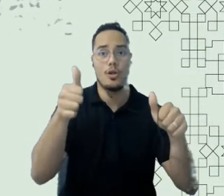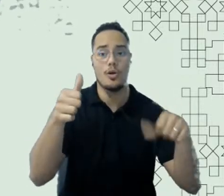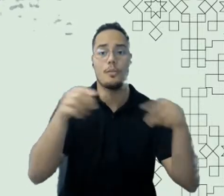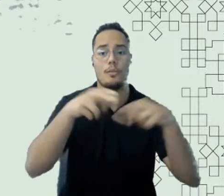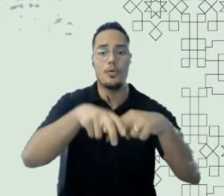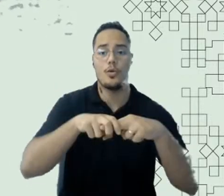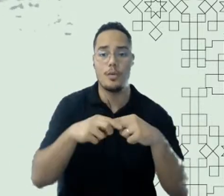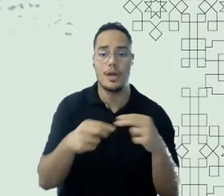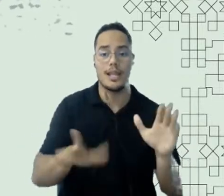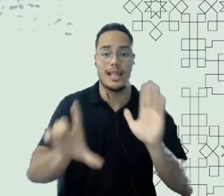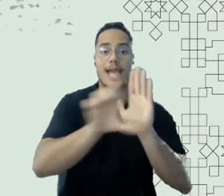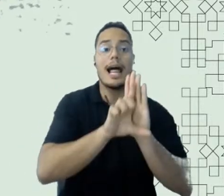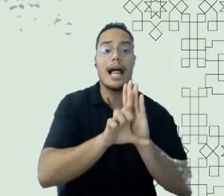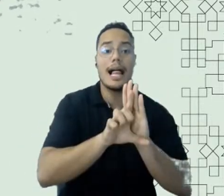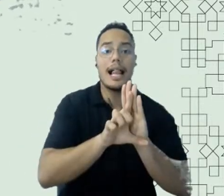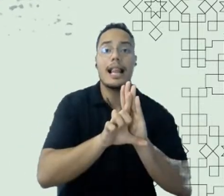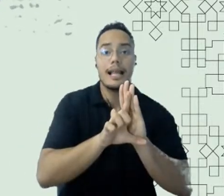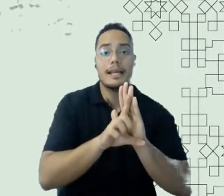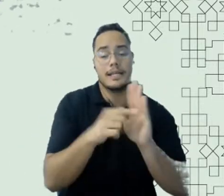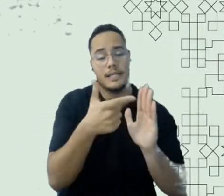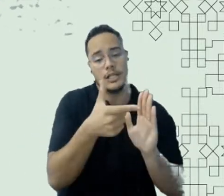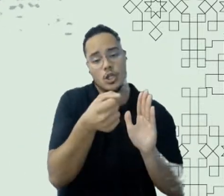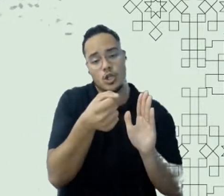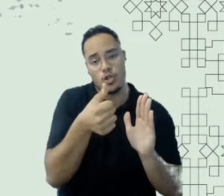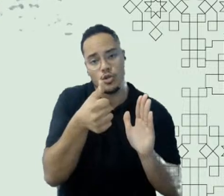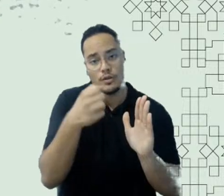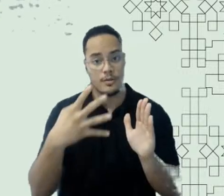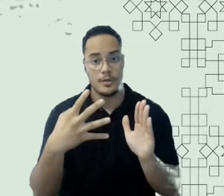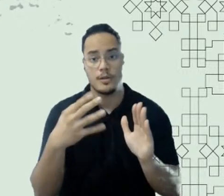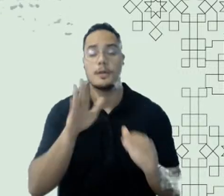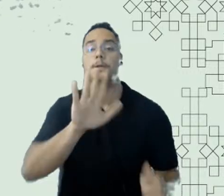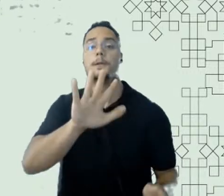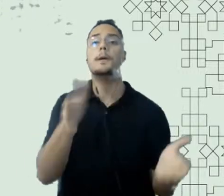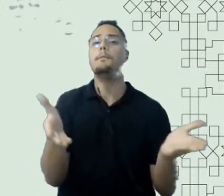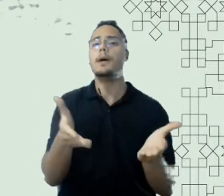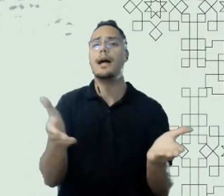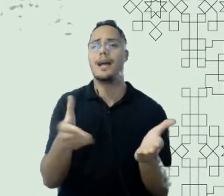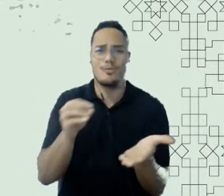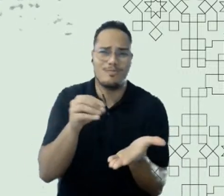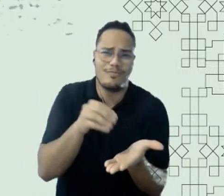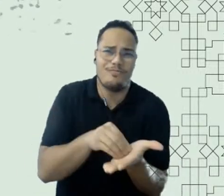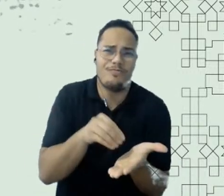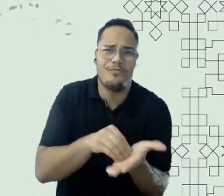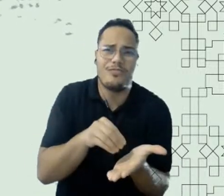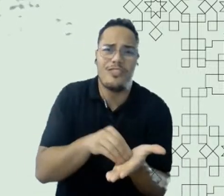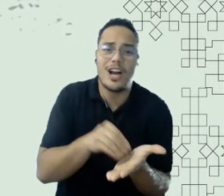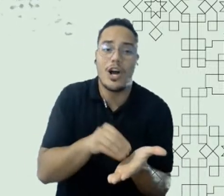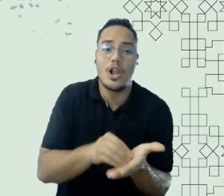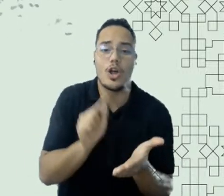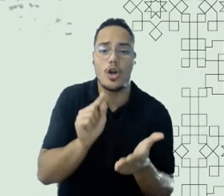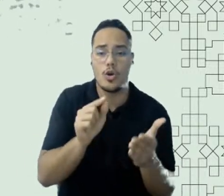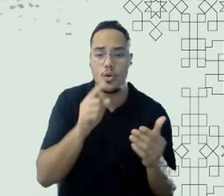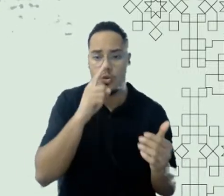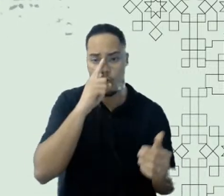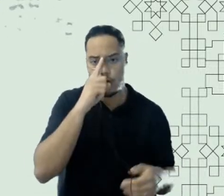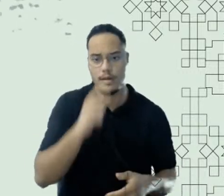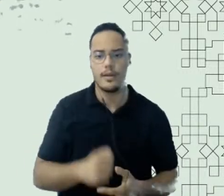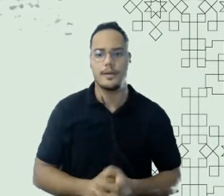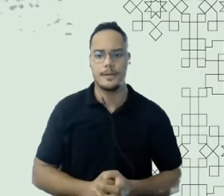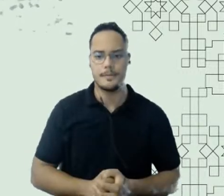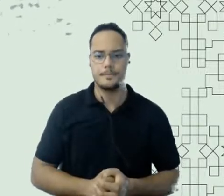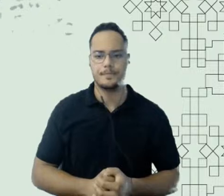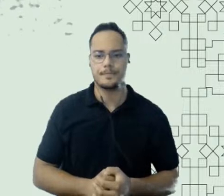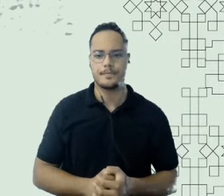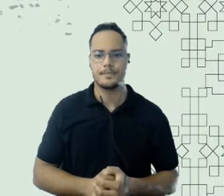but now it lacks a regulation on liability of